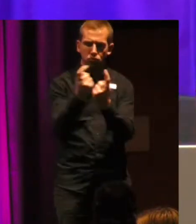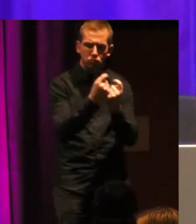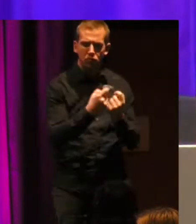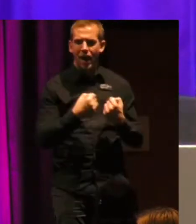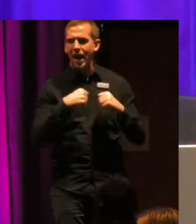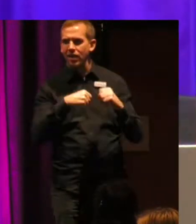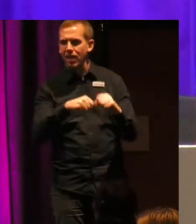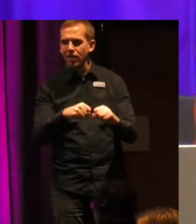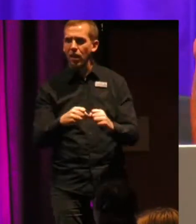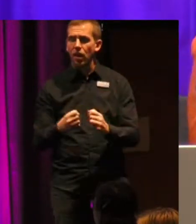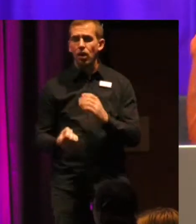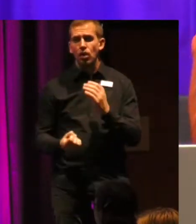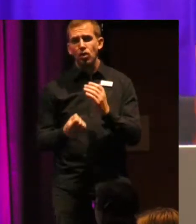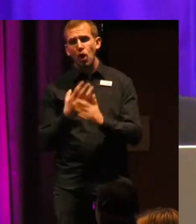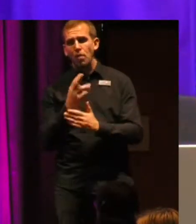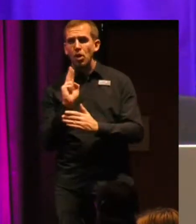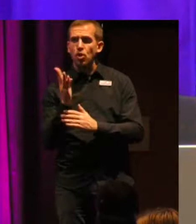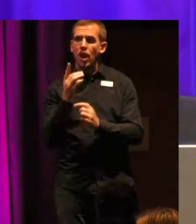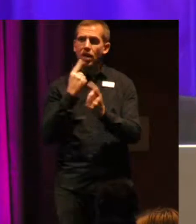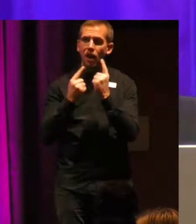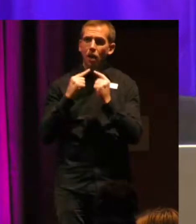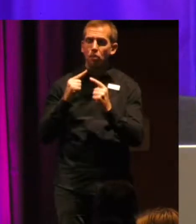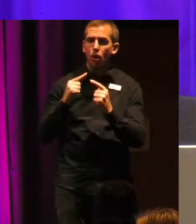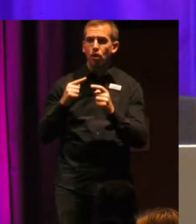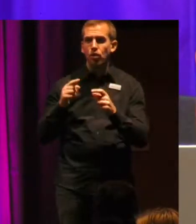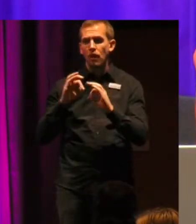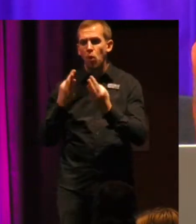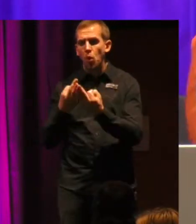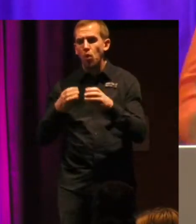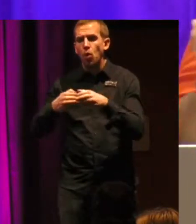and conversations into